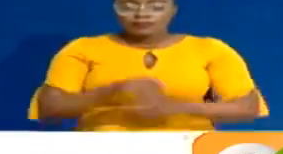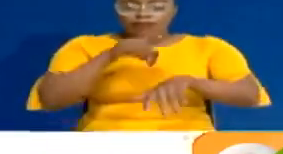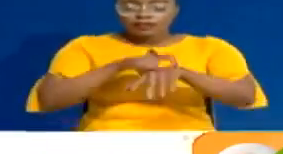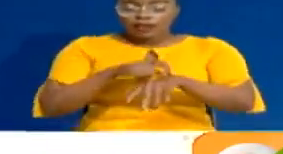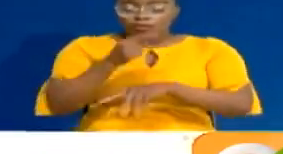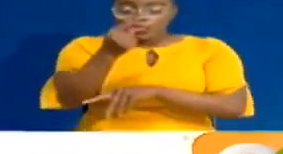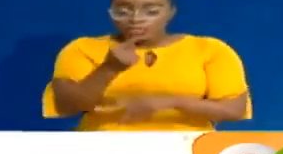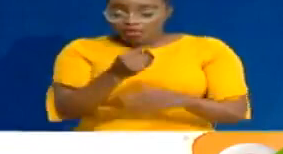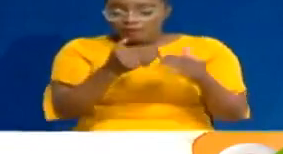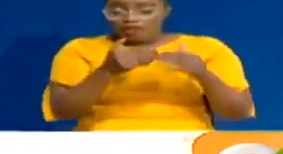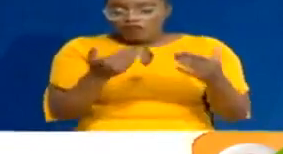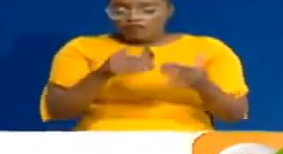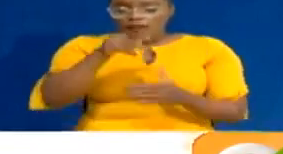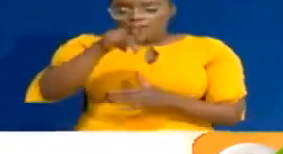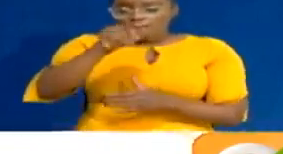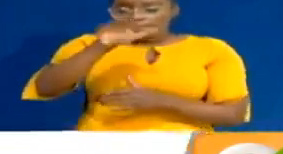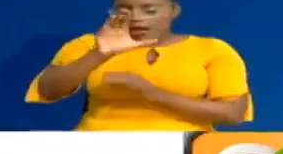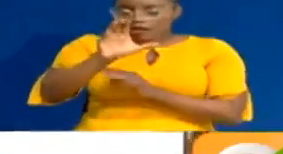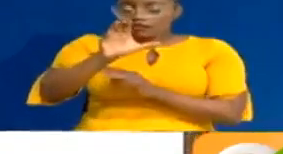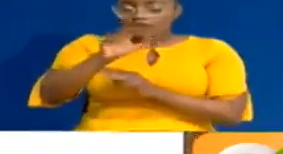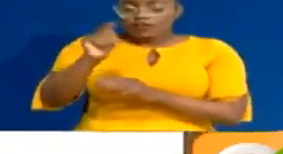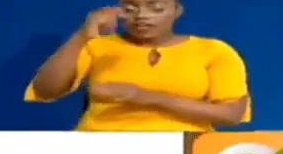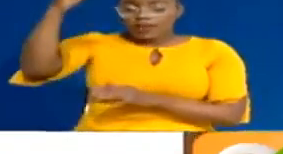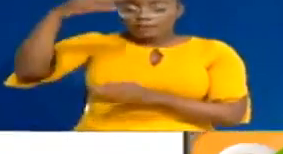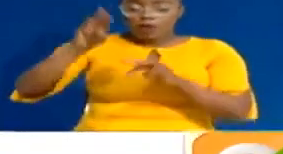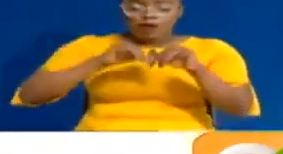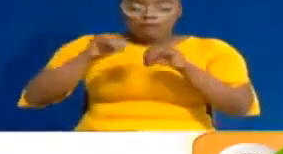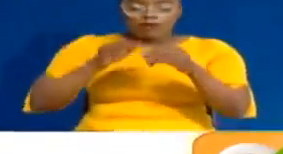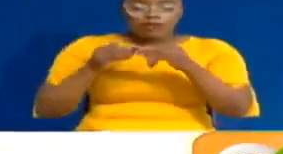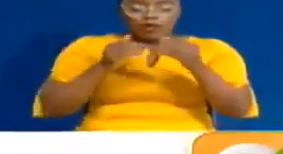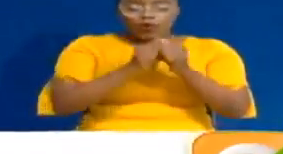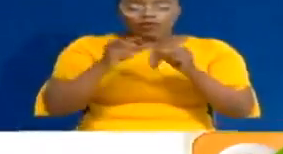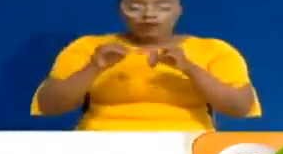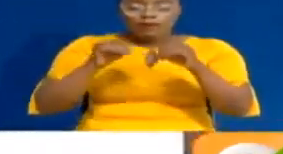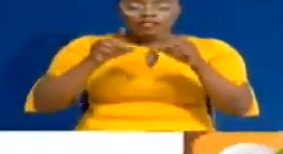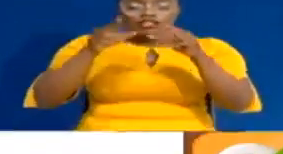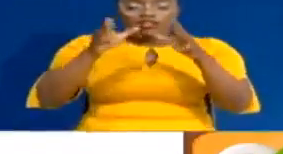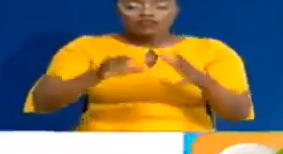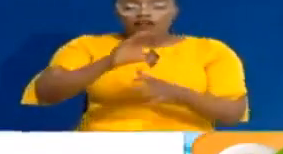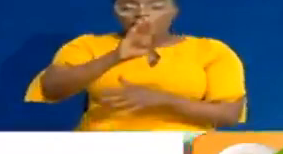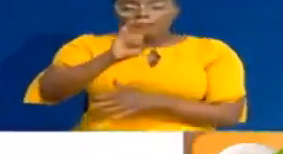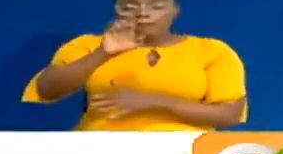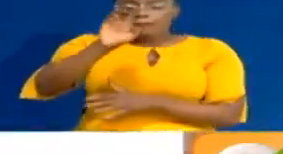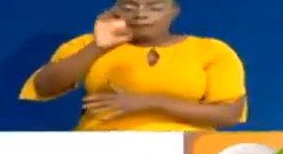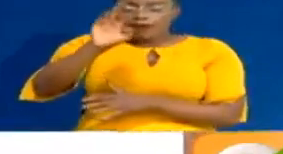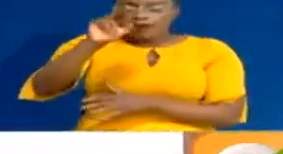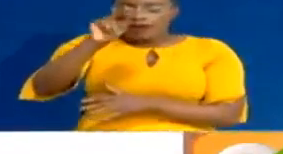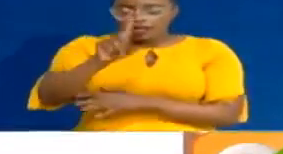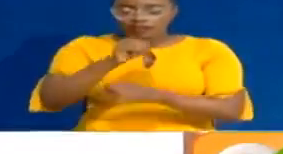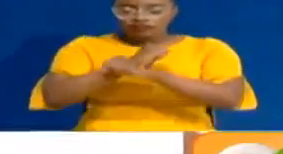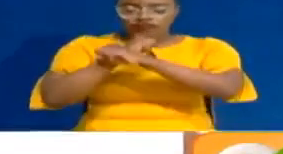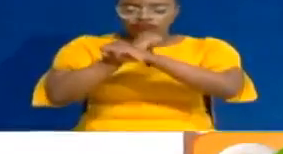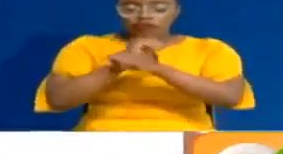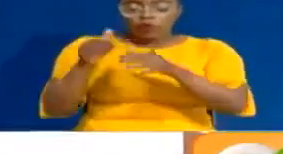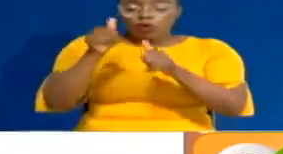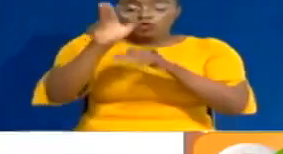While appearing before the Public Investments Committee, the Kenya Power Management, led by Managing Director Bernard Ngugi, defended the